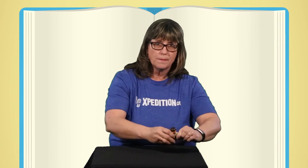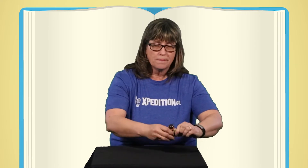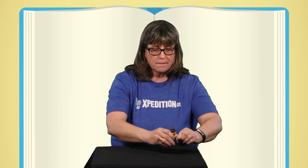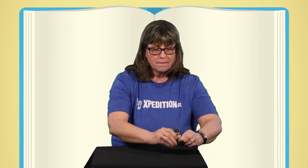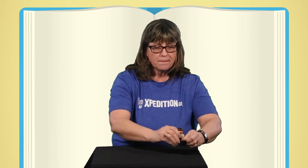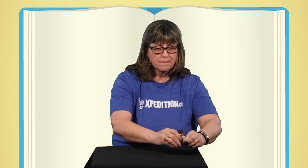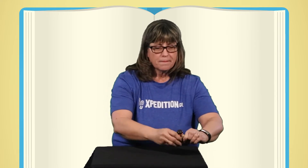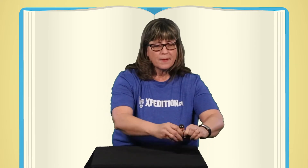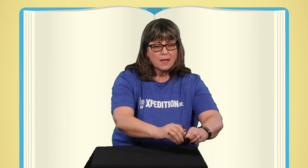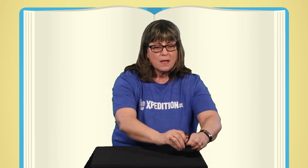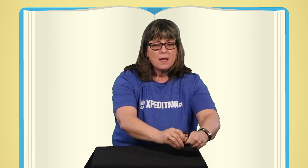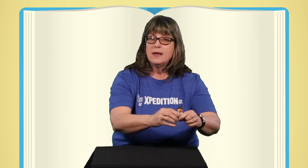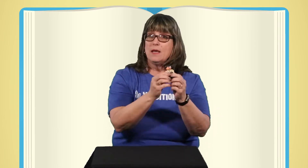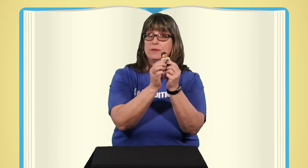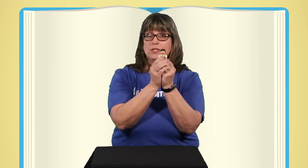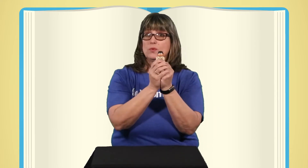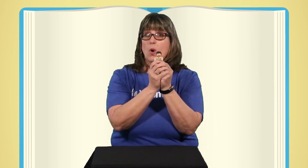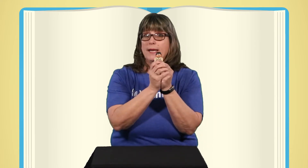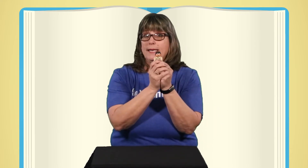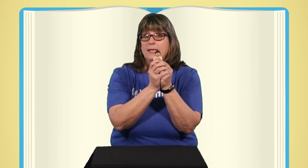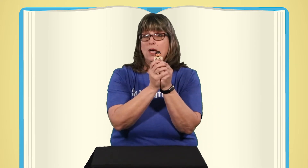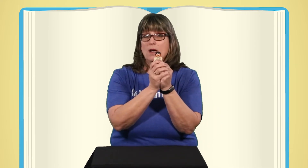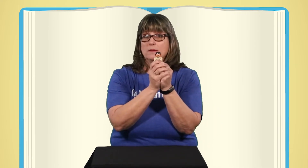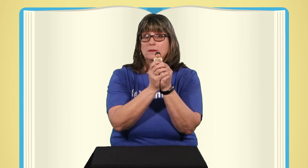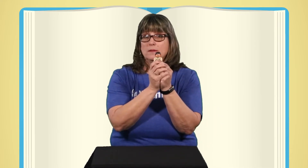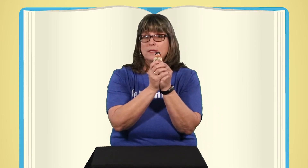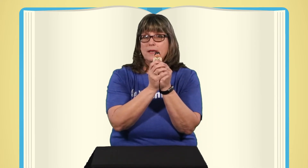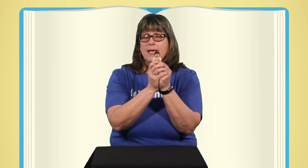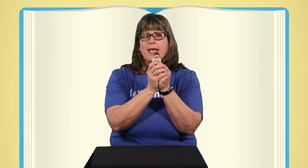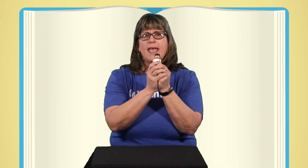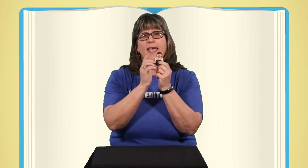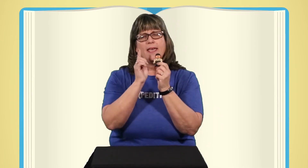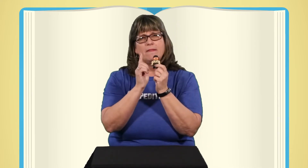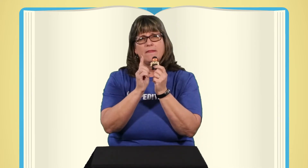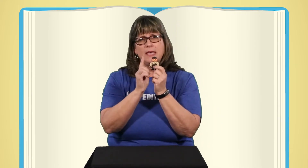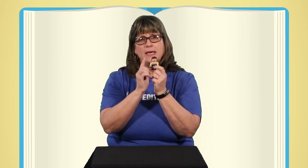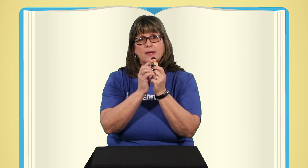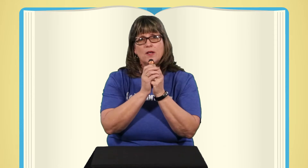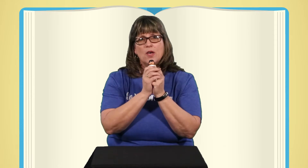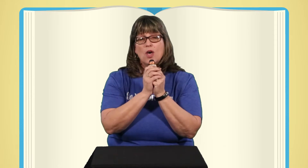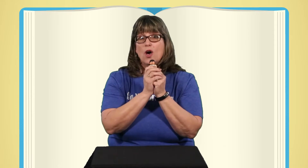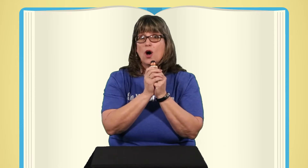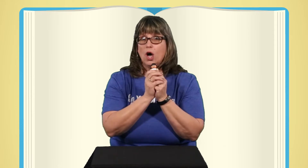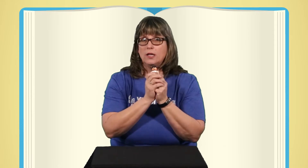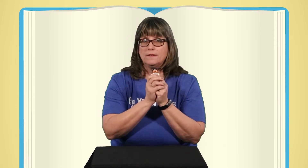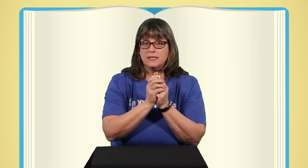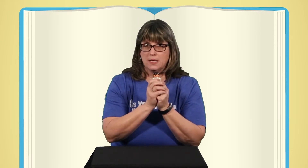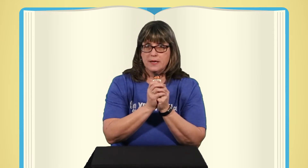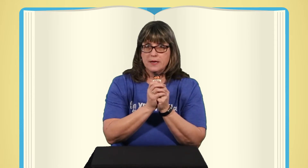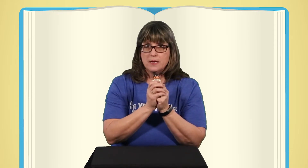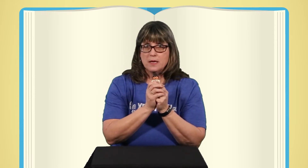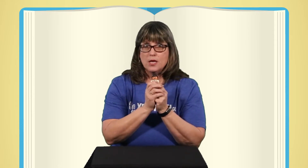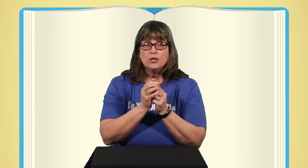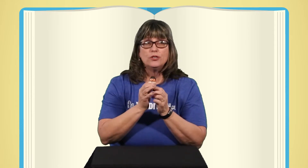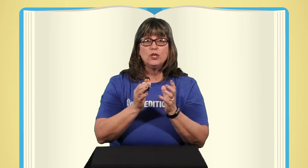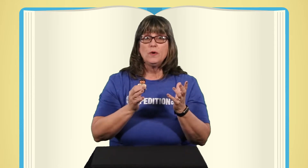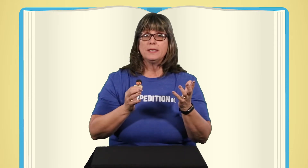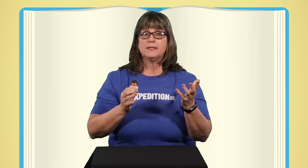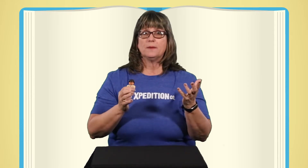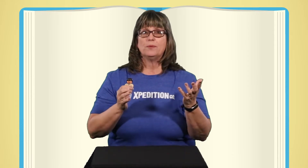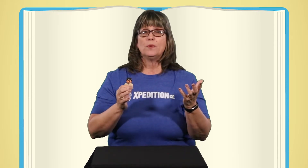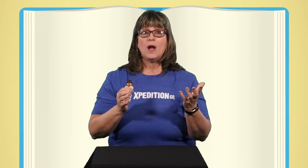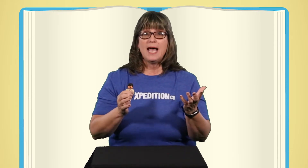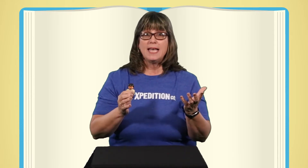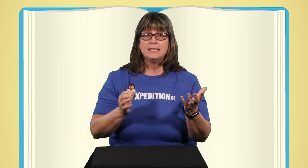road. And he was just walking along. And then, all of a sudden, to